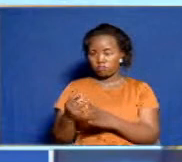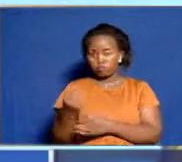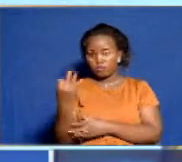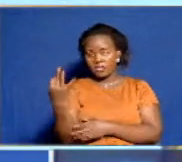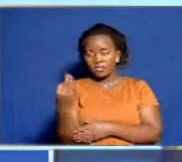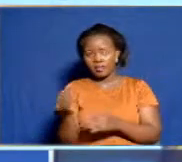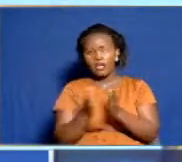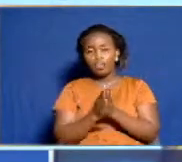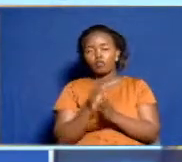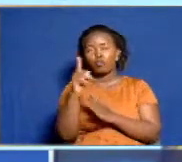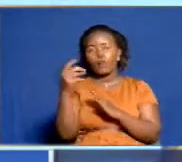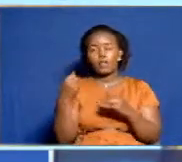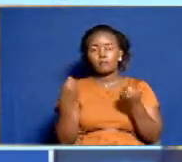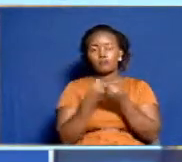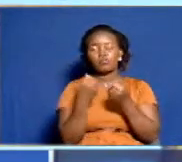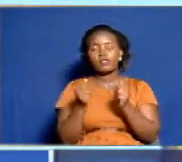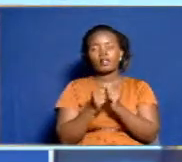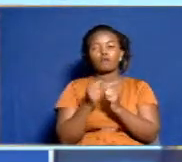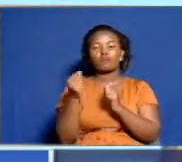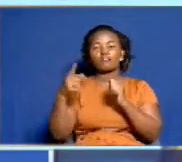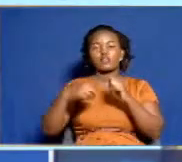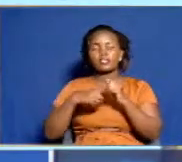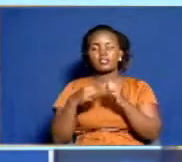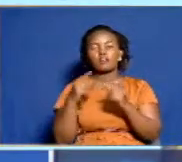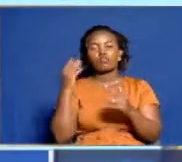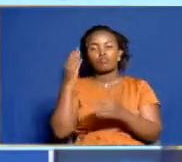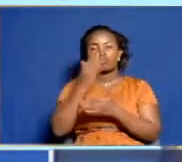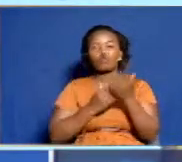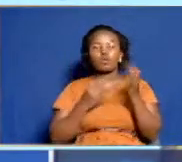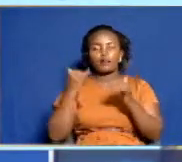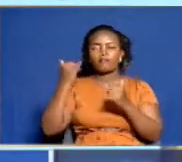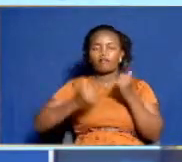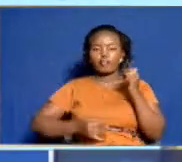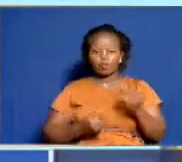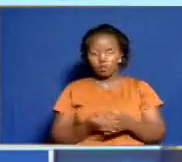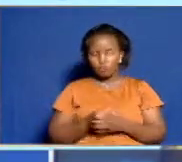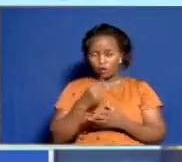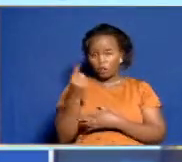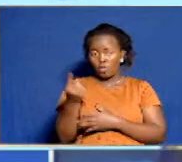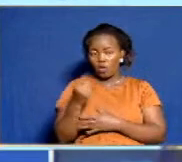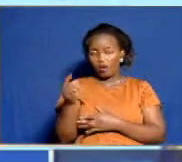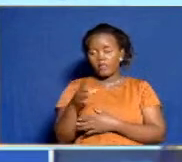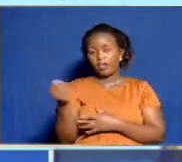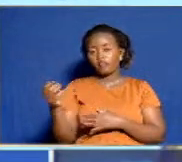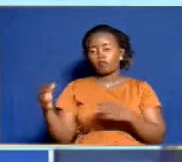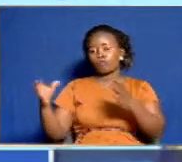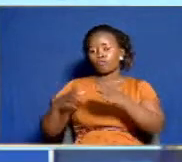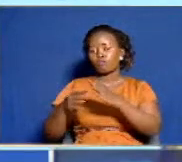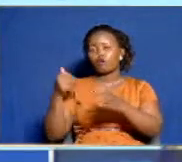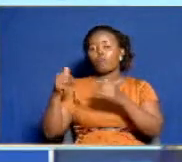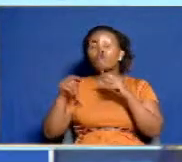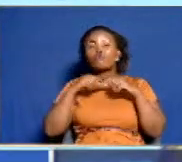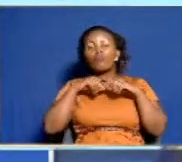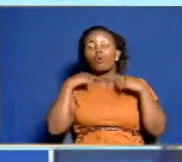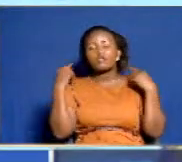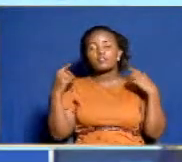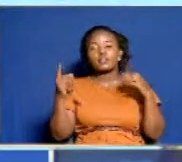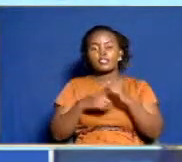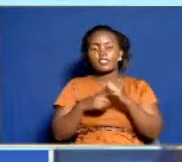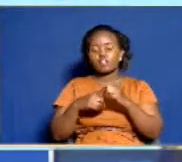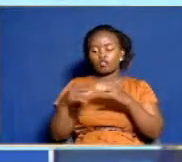match in the round of 16, or the quarterfinals, with the exception of St. Petersburg, which will host six group stage